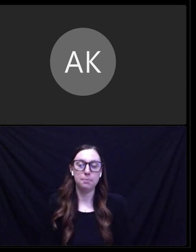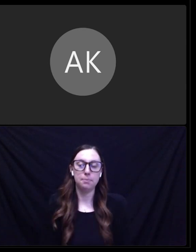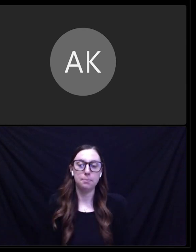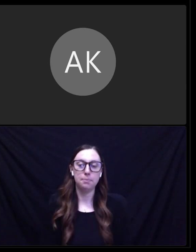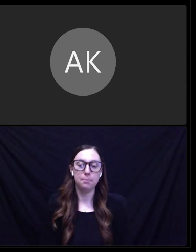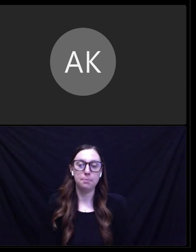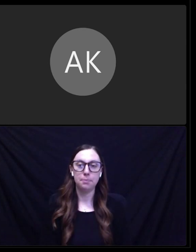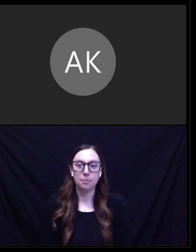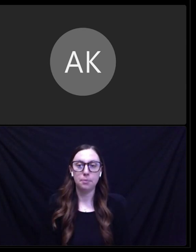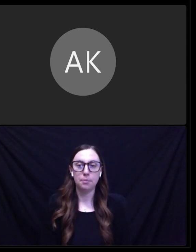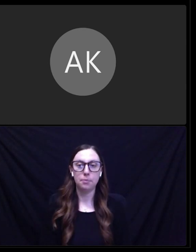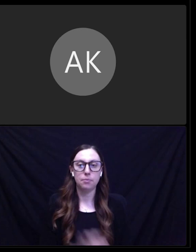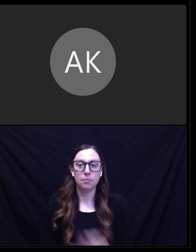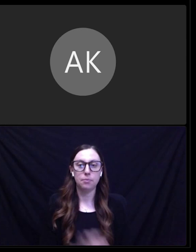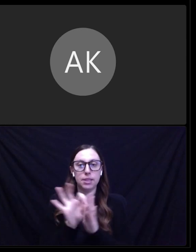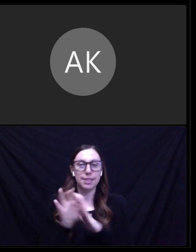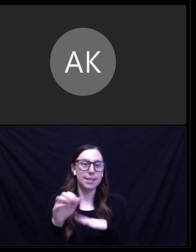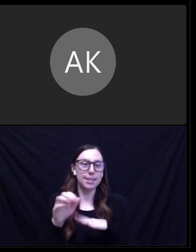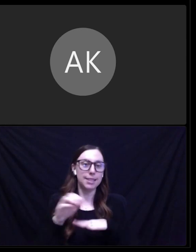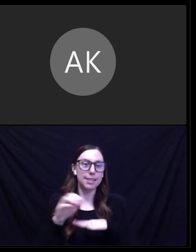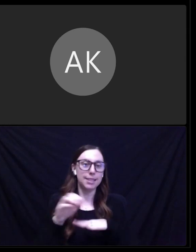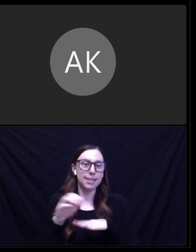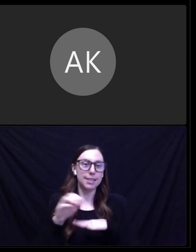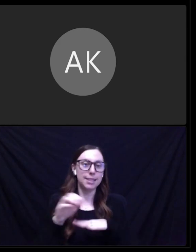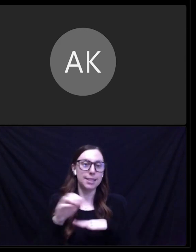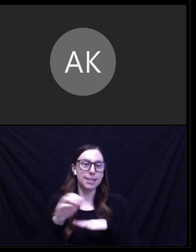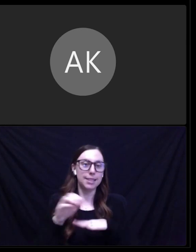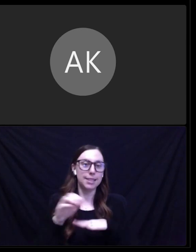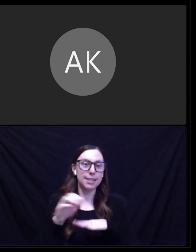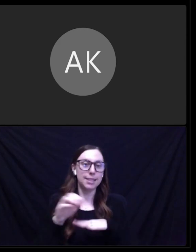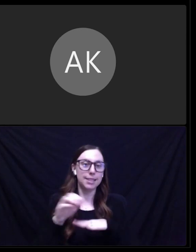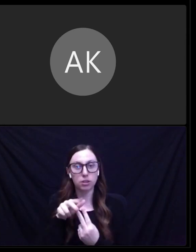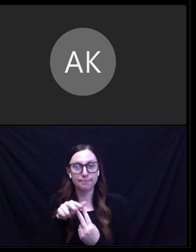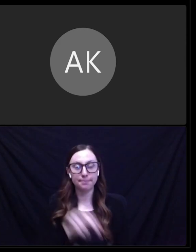I can select English or Spanish.